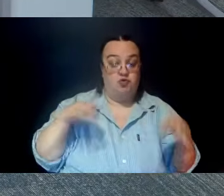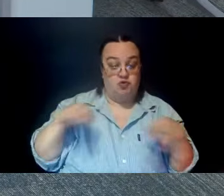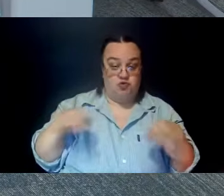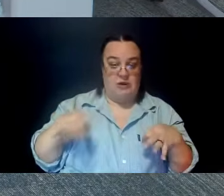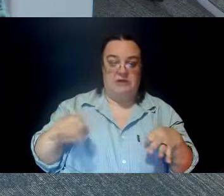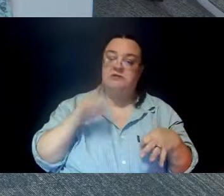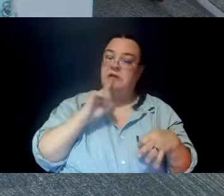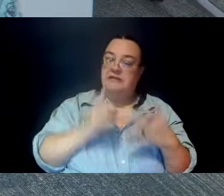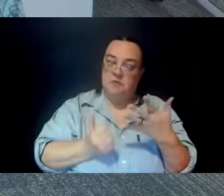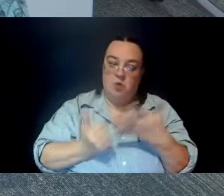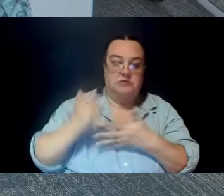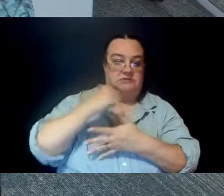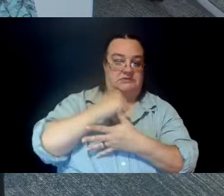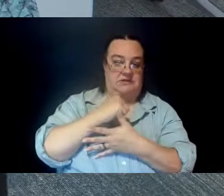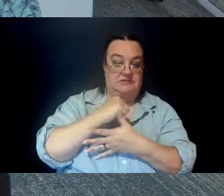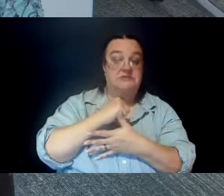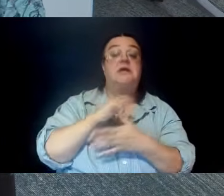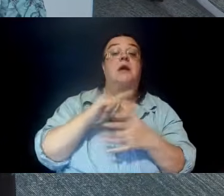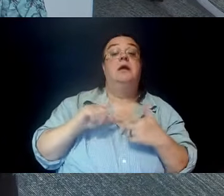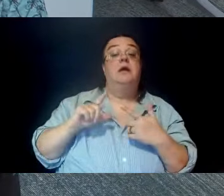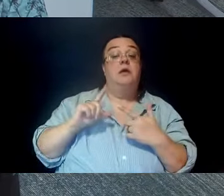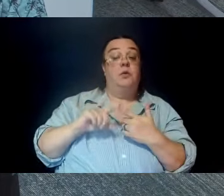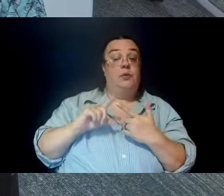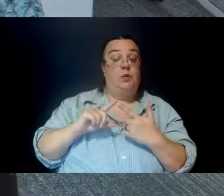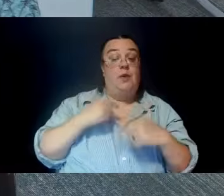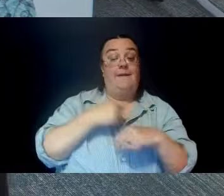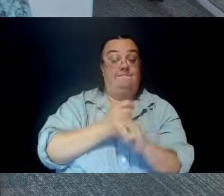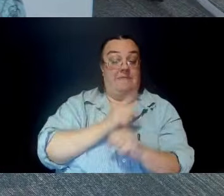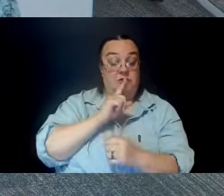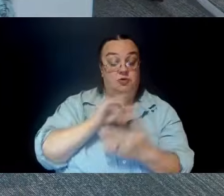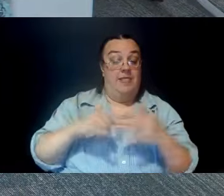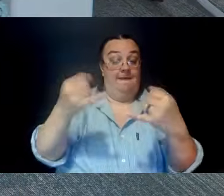precedence. 2, make sure that the boundary